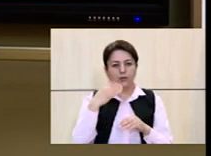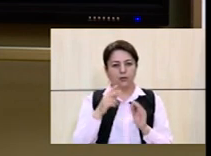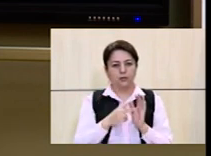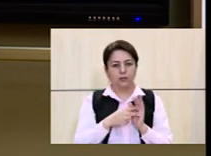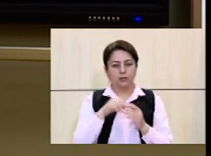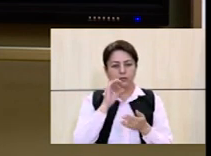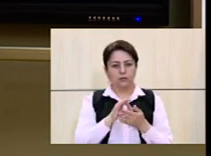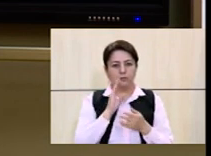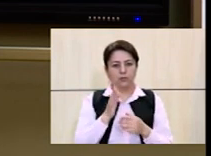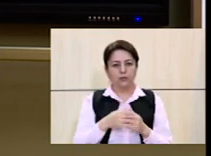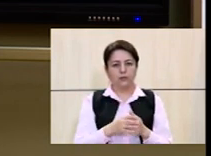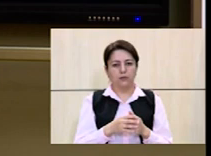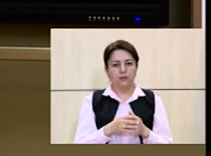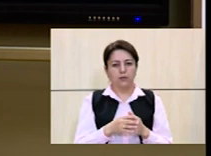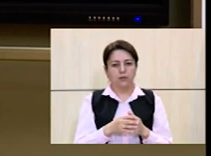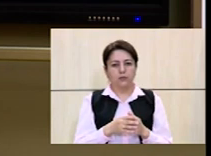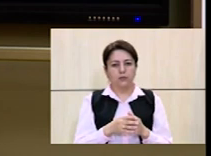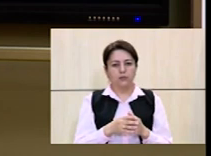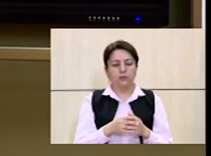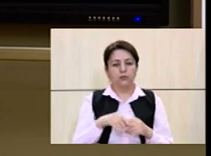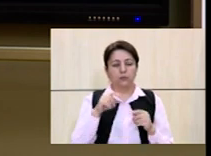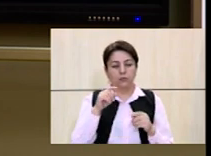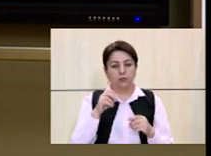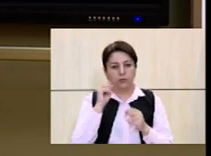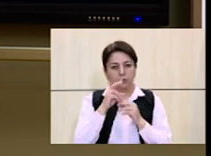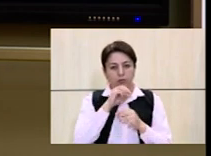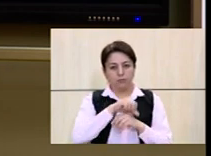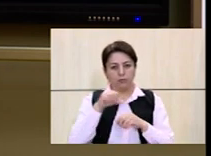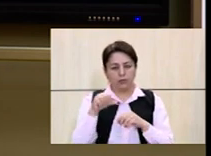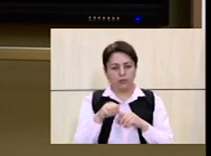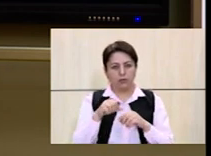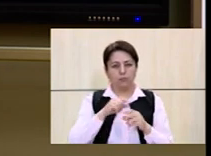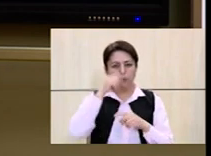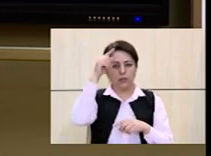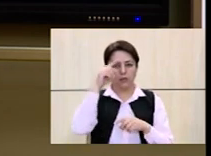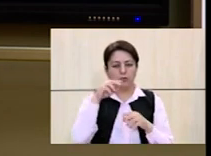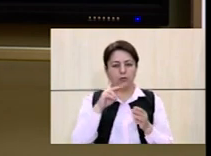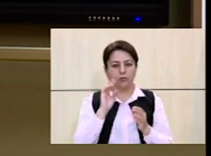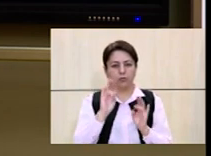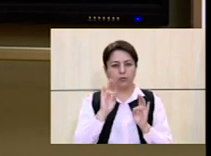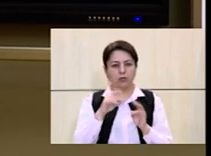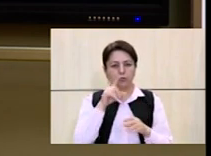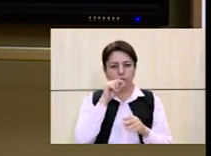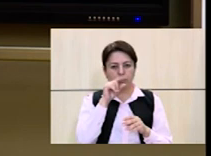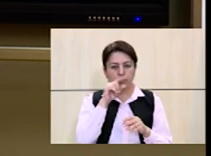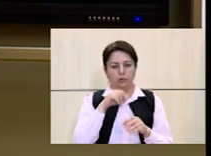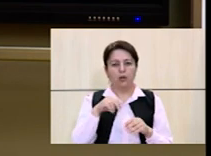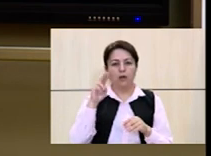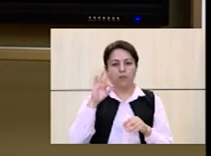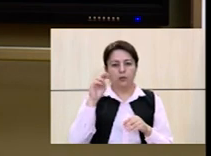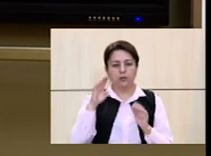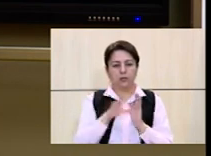48 joulga teng. Ya'ni 12 metr balandlikda turgan qushning potensial energiyasi 48 joulga teng